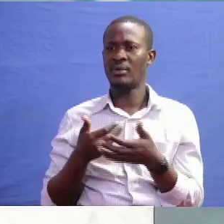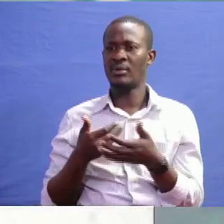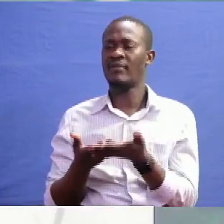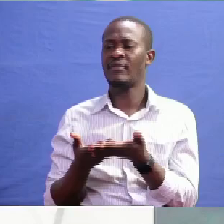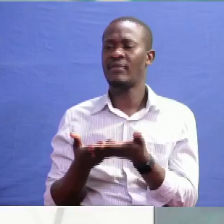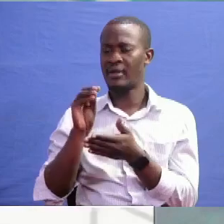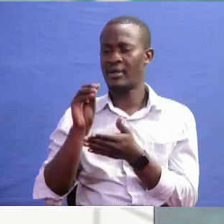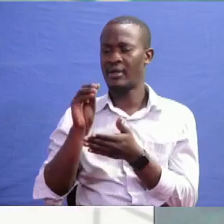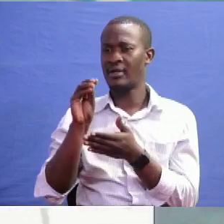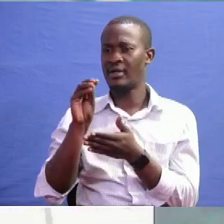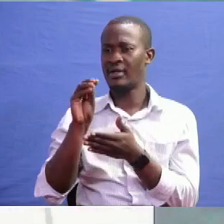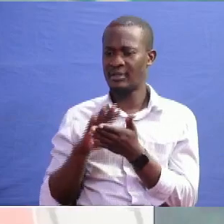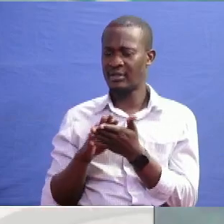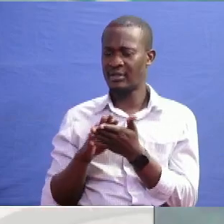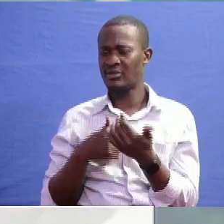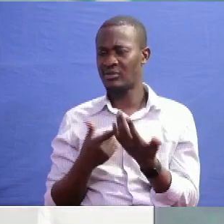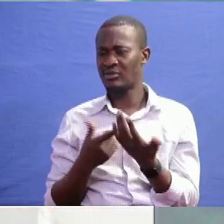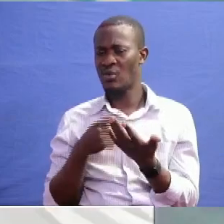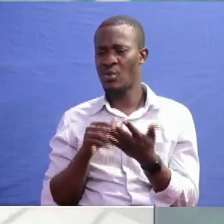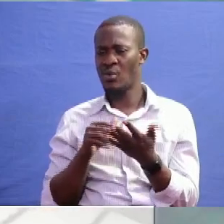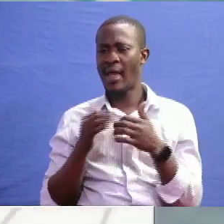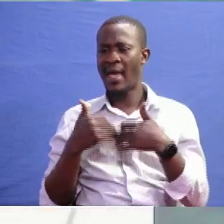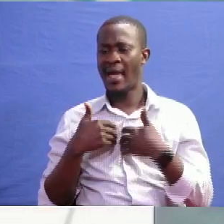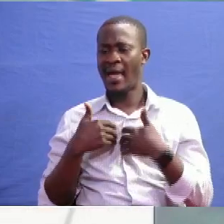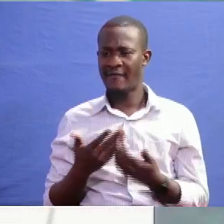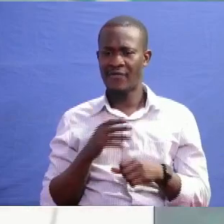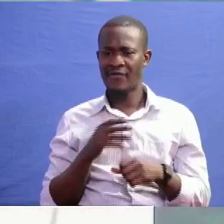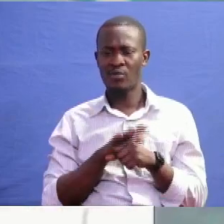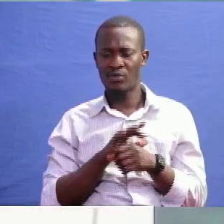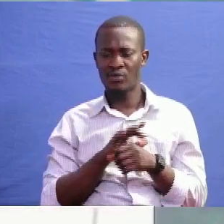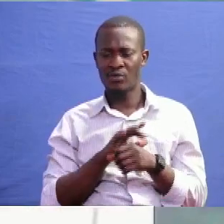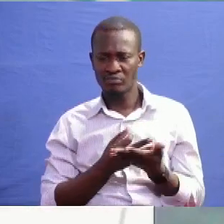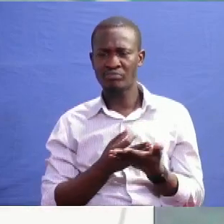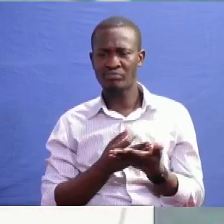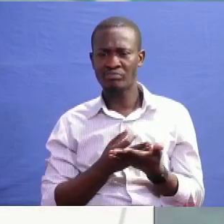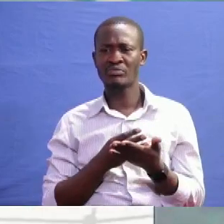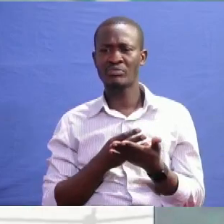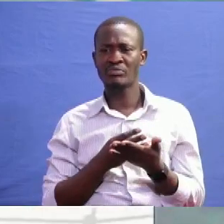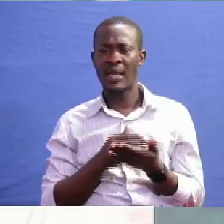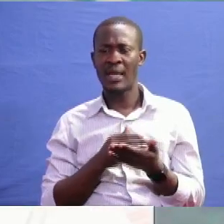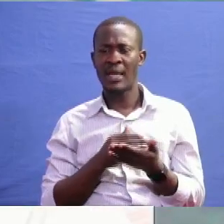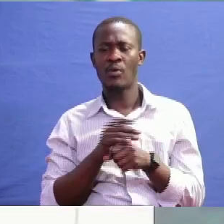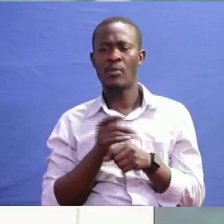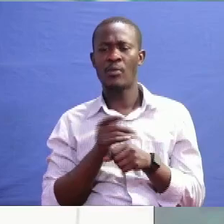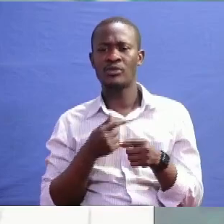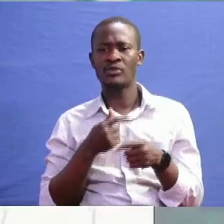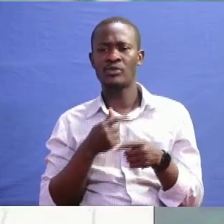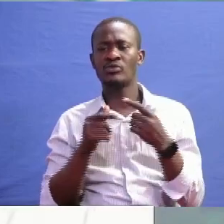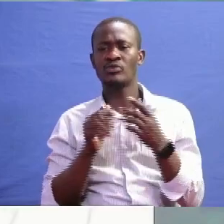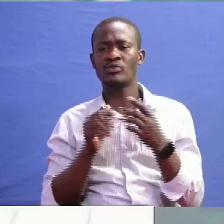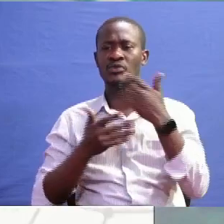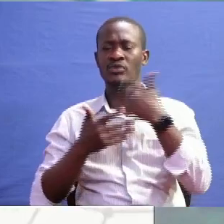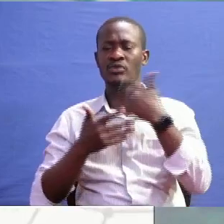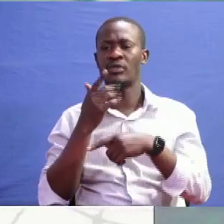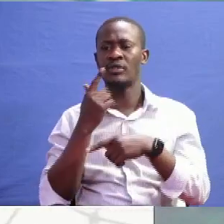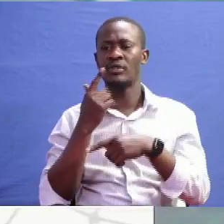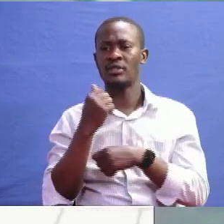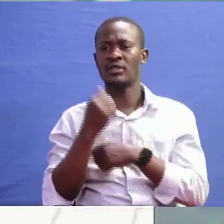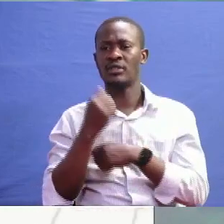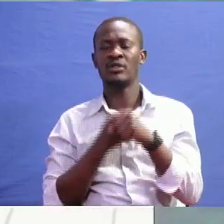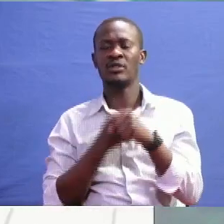15%. Okay. So really nothing is changing. What we have is more enhanced funding and more money to get to the university. In fact, this year alone, we might